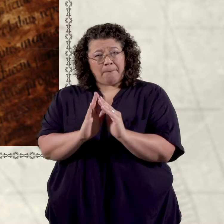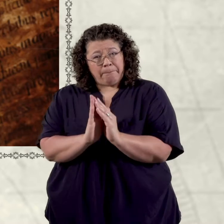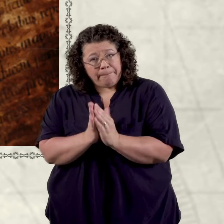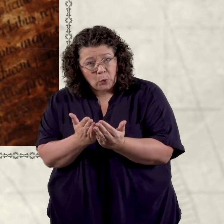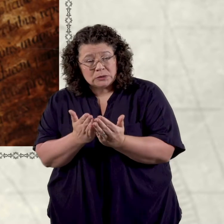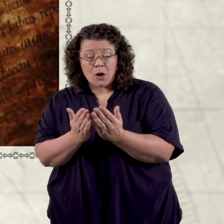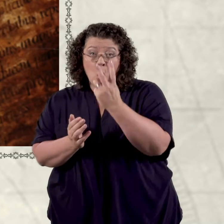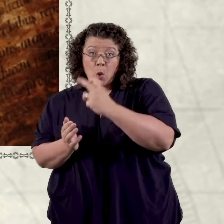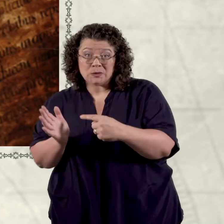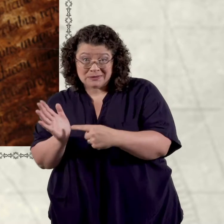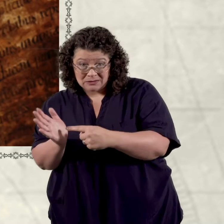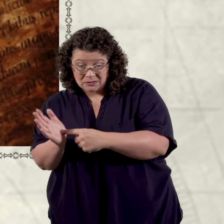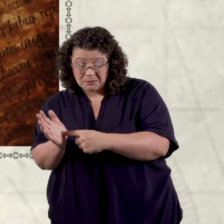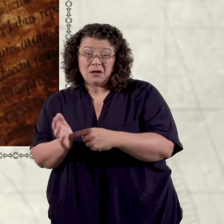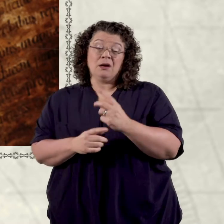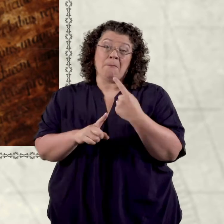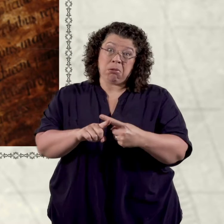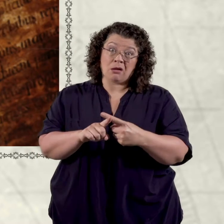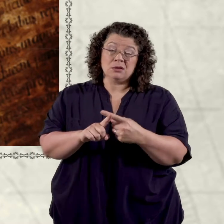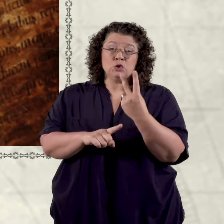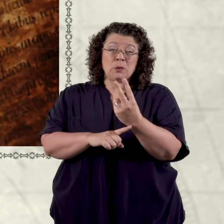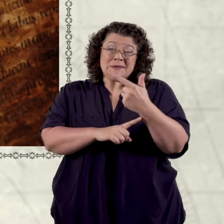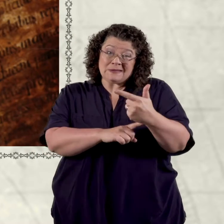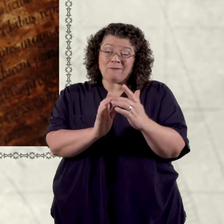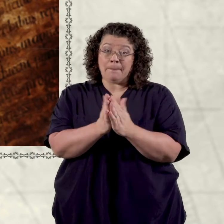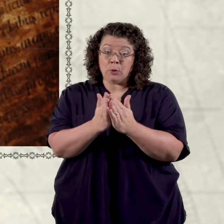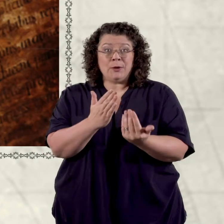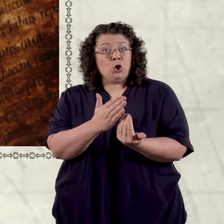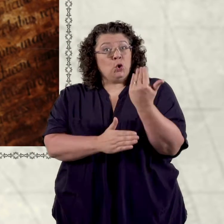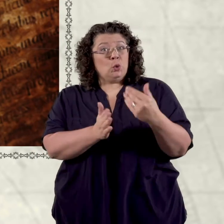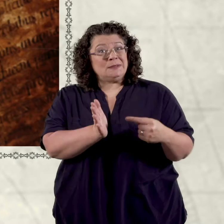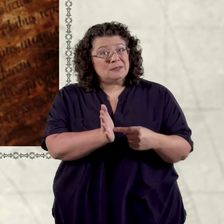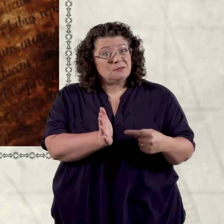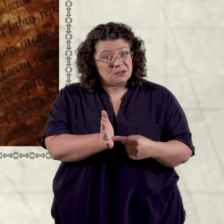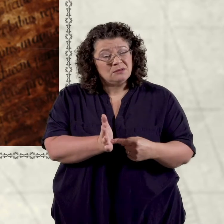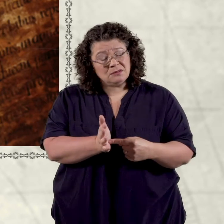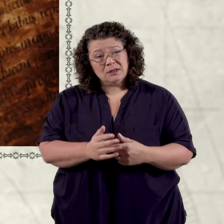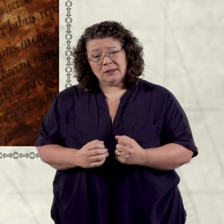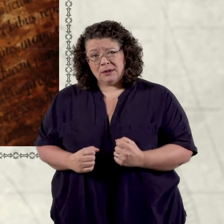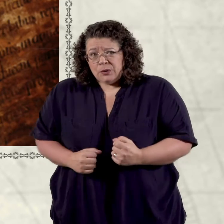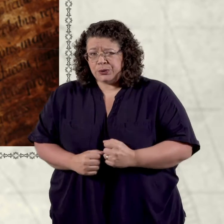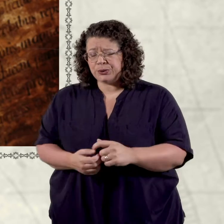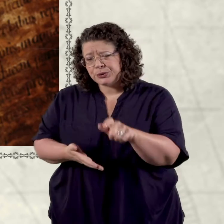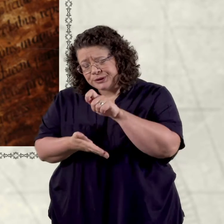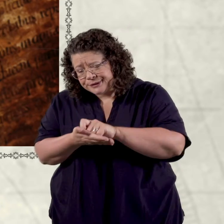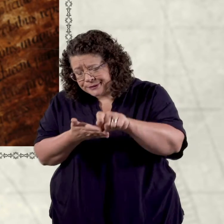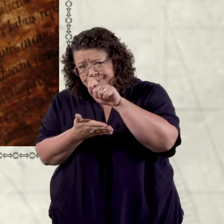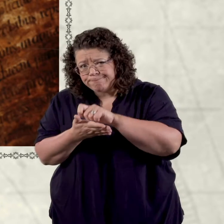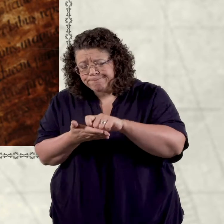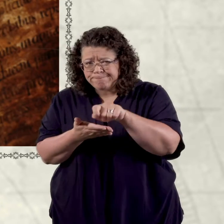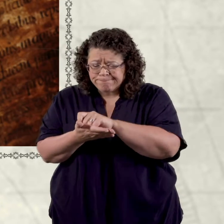Testament, 27 books in the New Testament. Here we go. In the